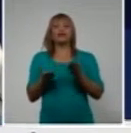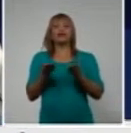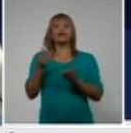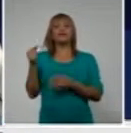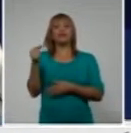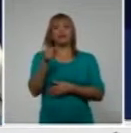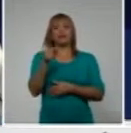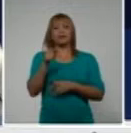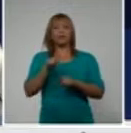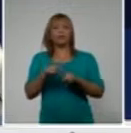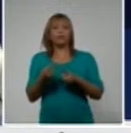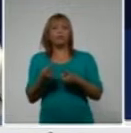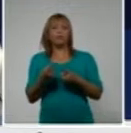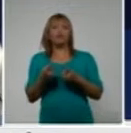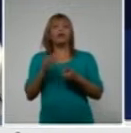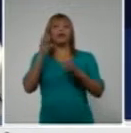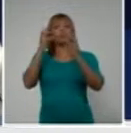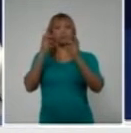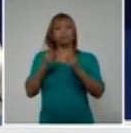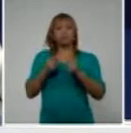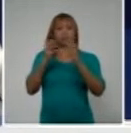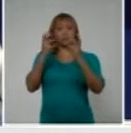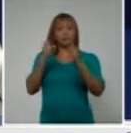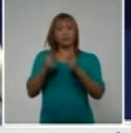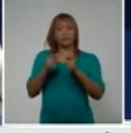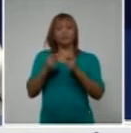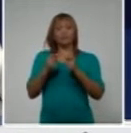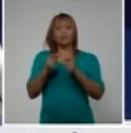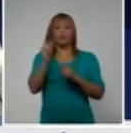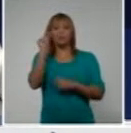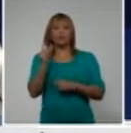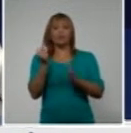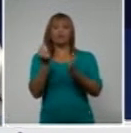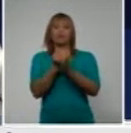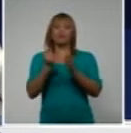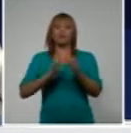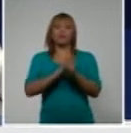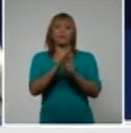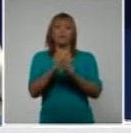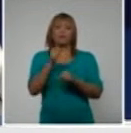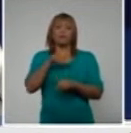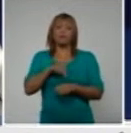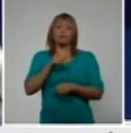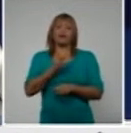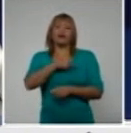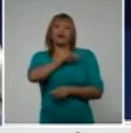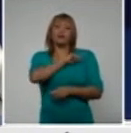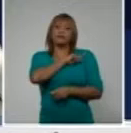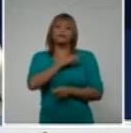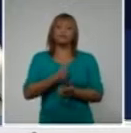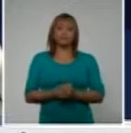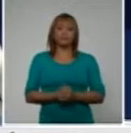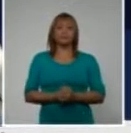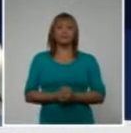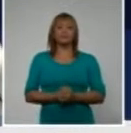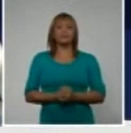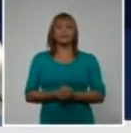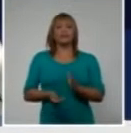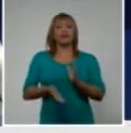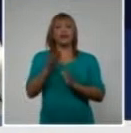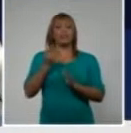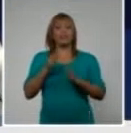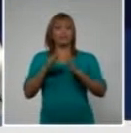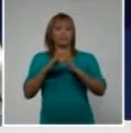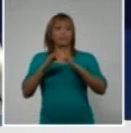hospitals. 4 patients joined the serious condition, 1 the critical condition, and 2 previously reported